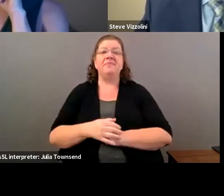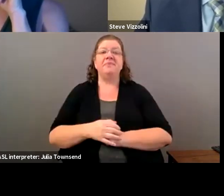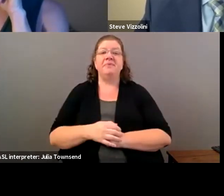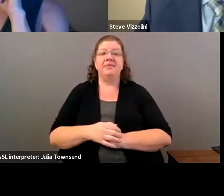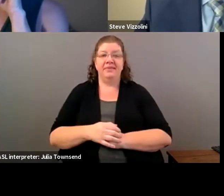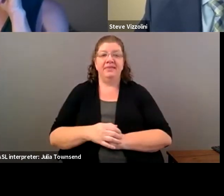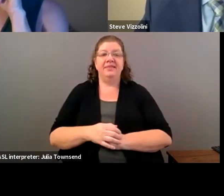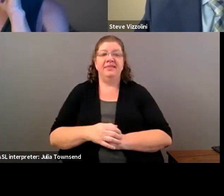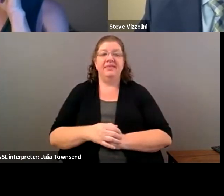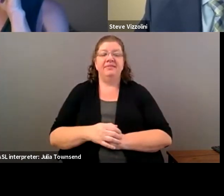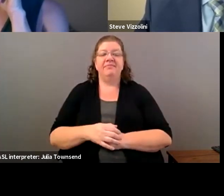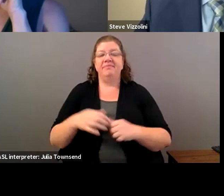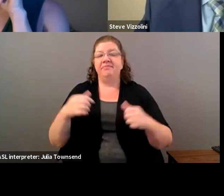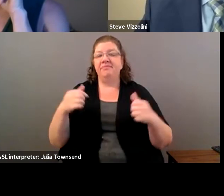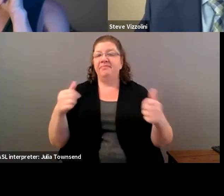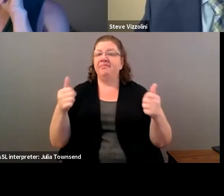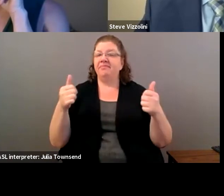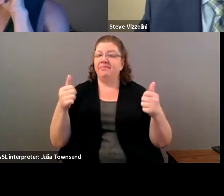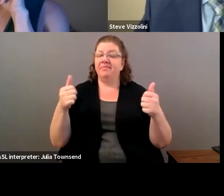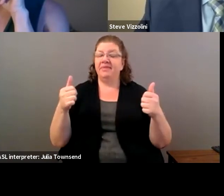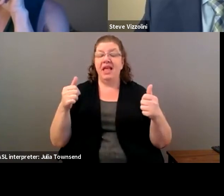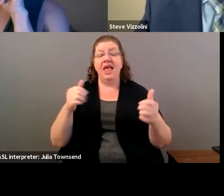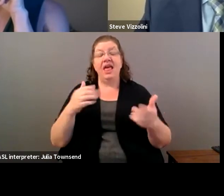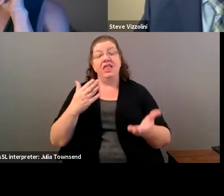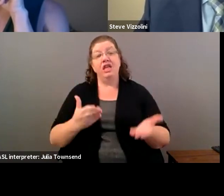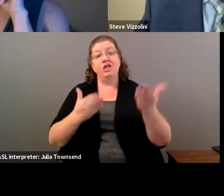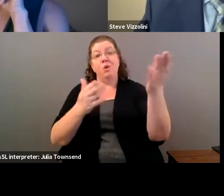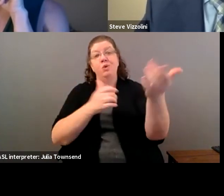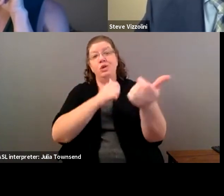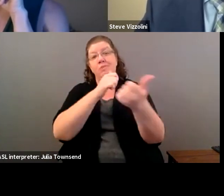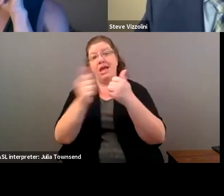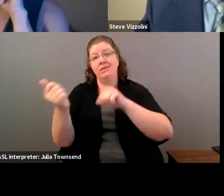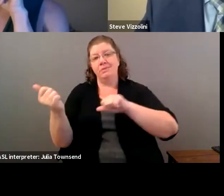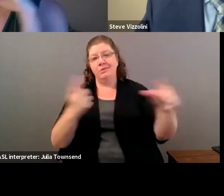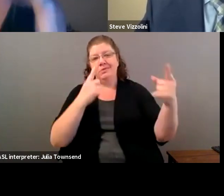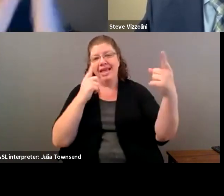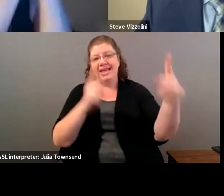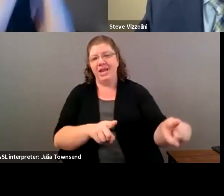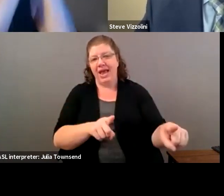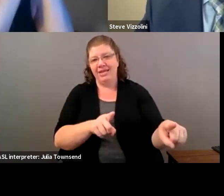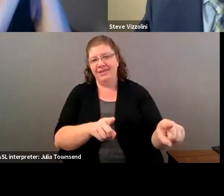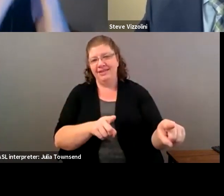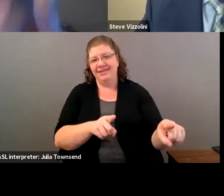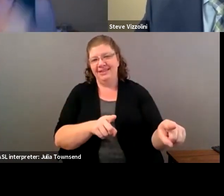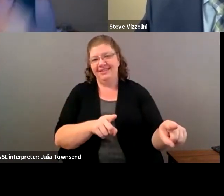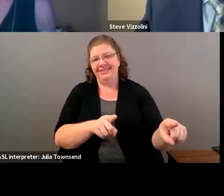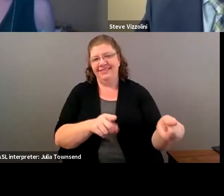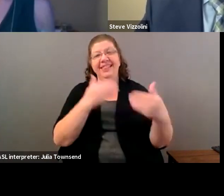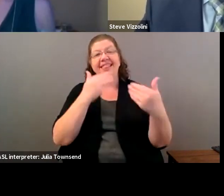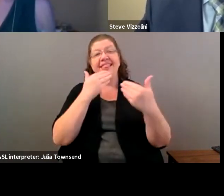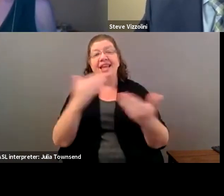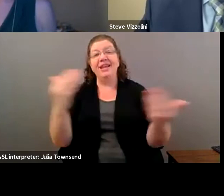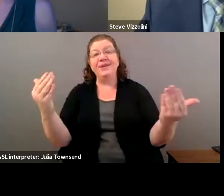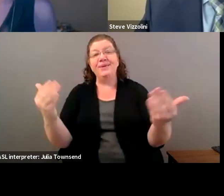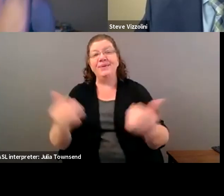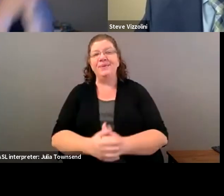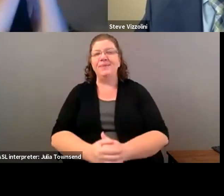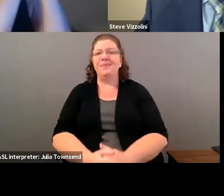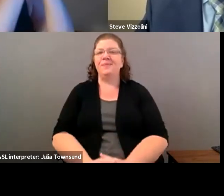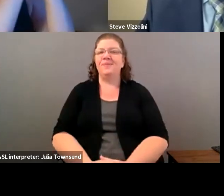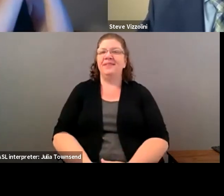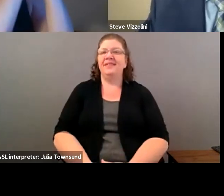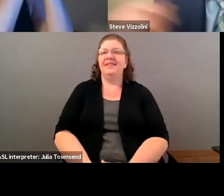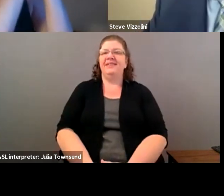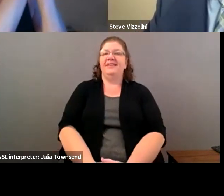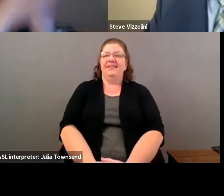Aye. Aye. This motion passes unanimously. Thank you.